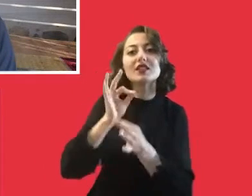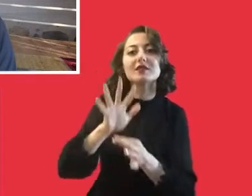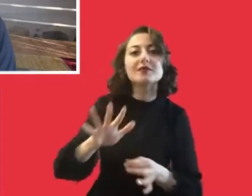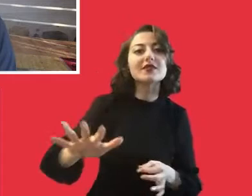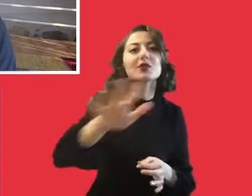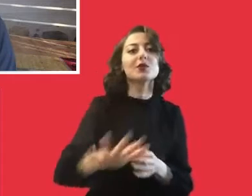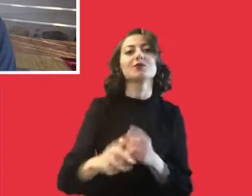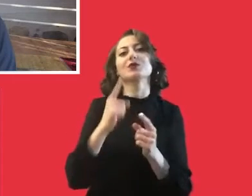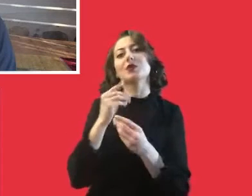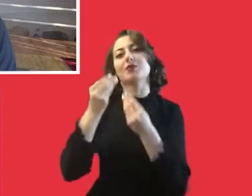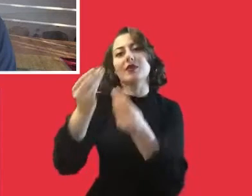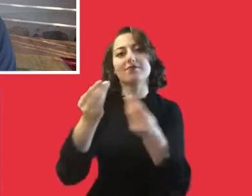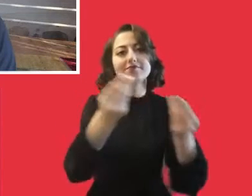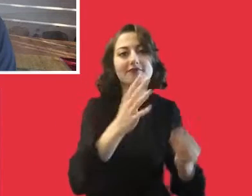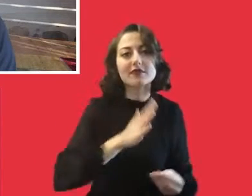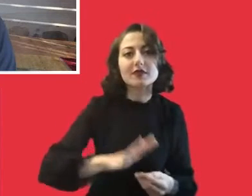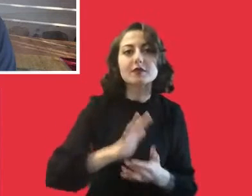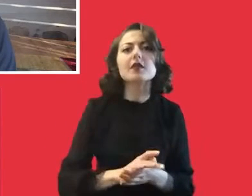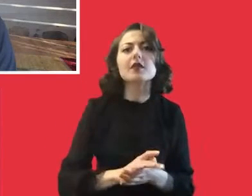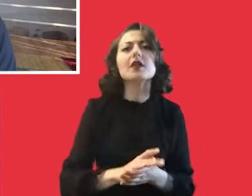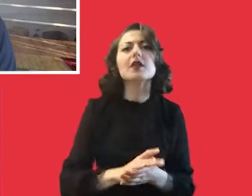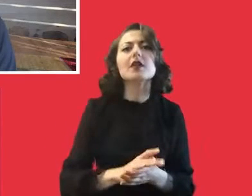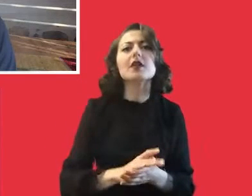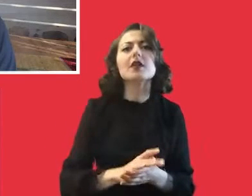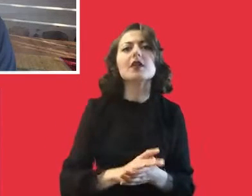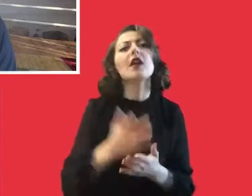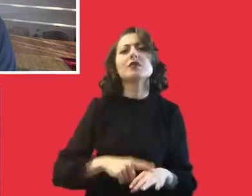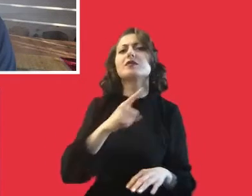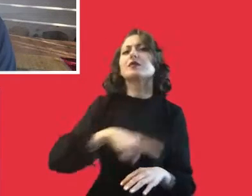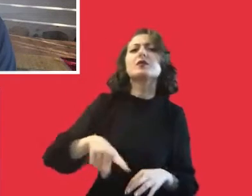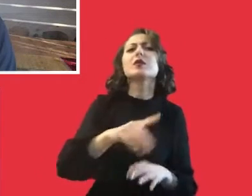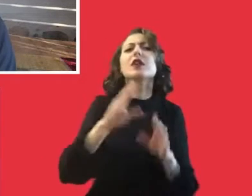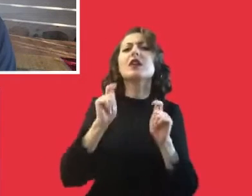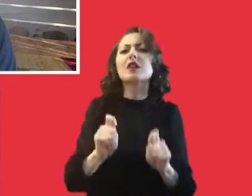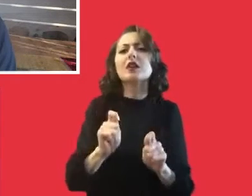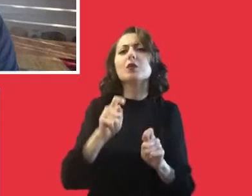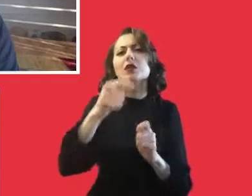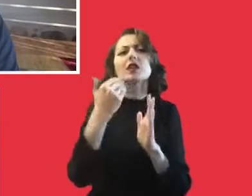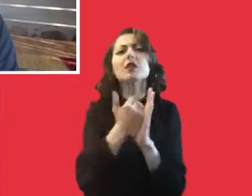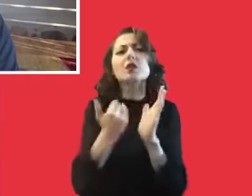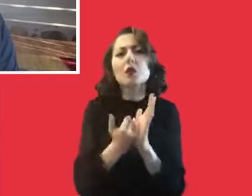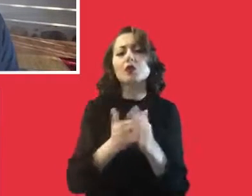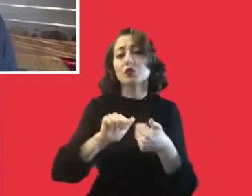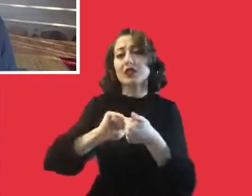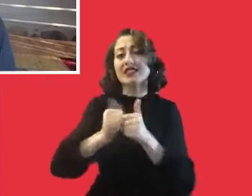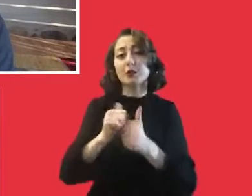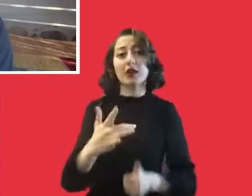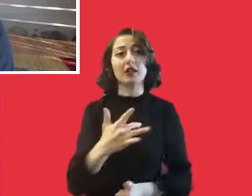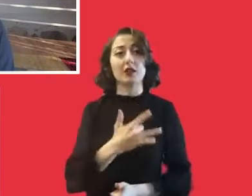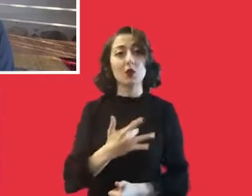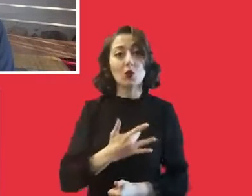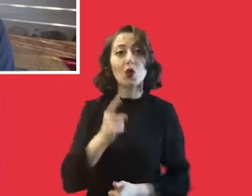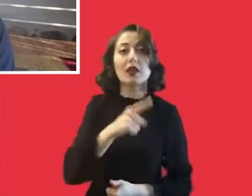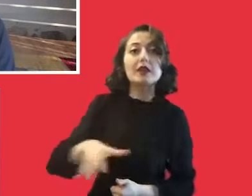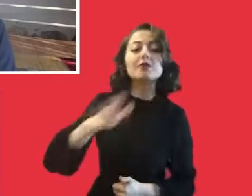to experts here, to our three Eminim ki experts. bugün And yapacağımız I'm bu sure panel that spor ve gönüllülük this konusunda panel dinleyenlerin vizyonunu